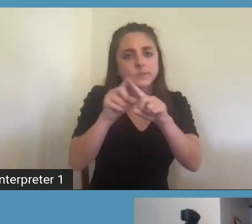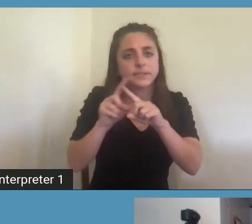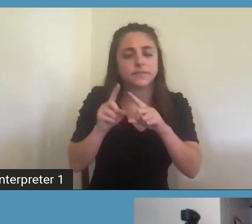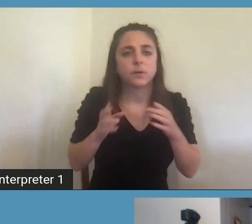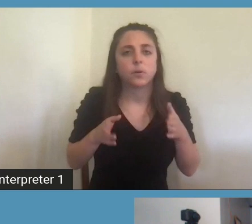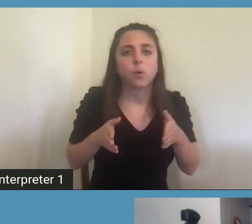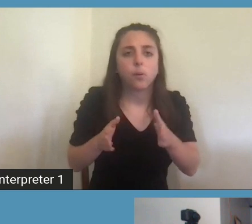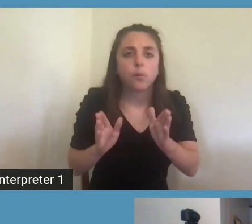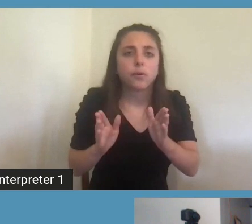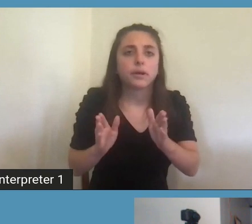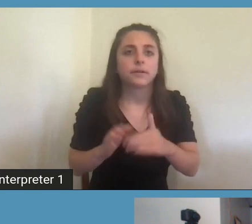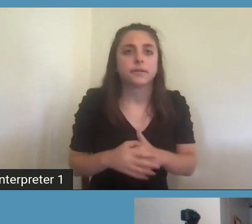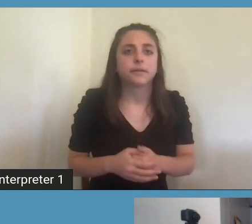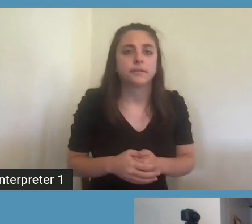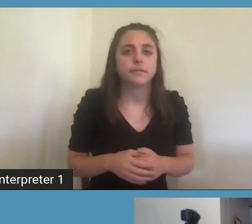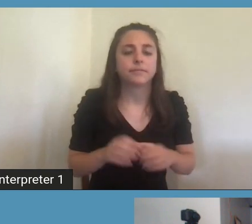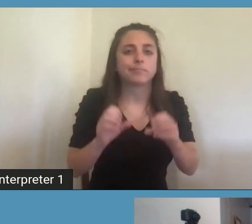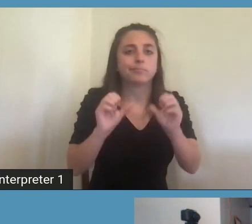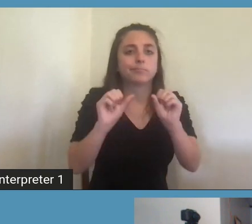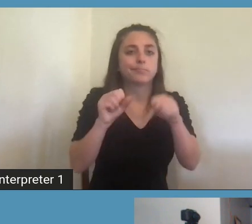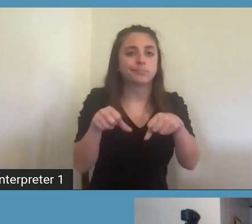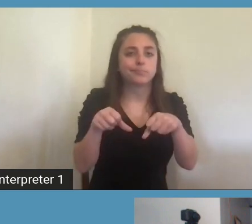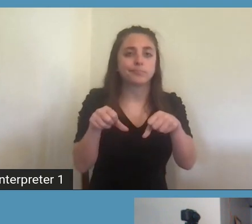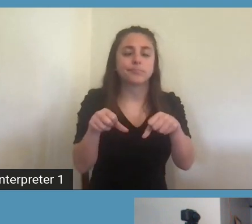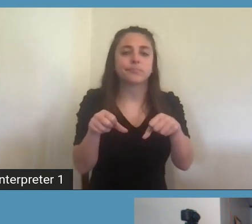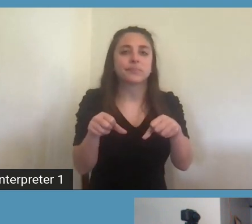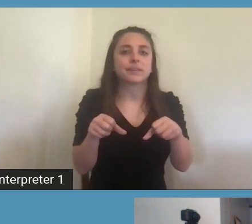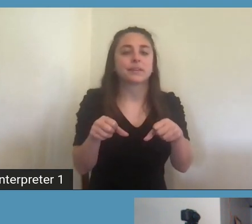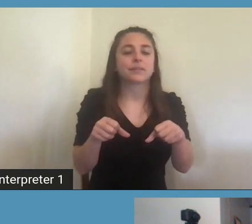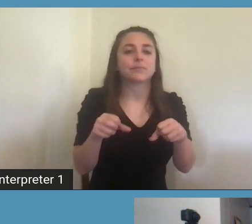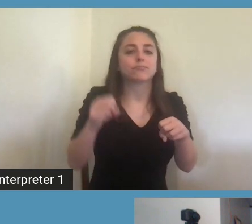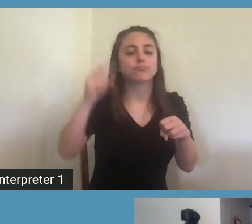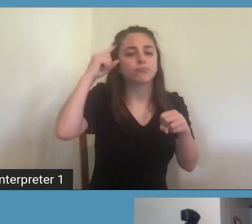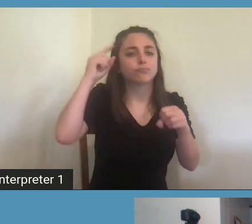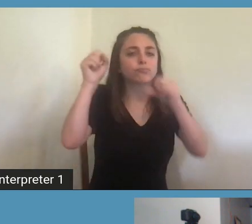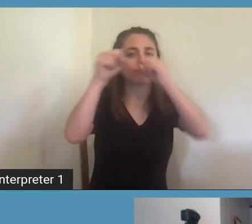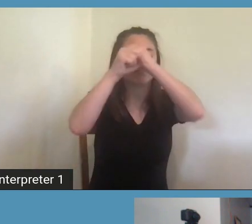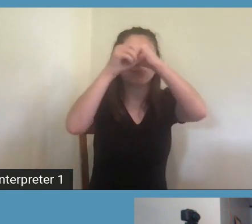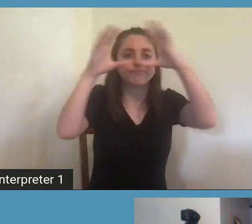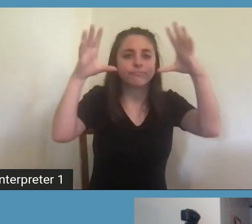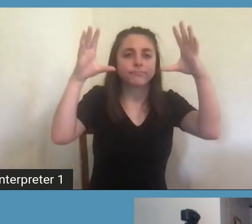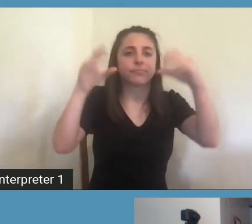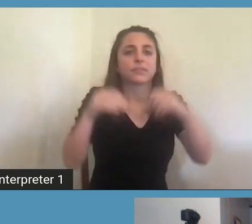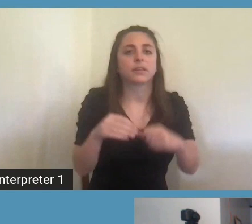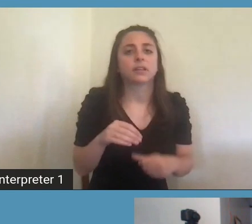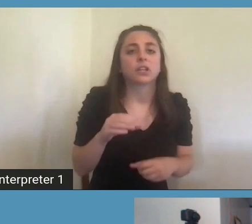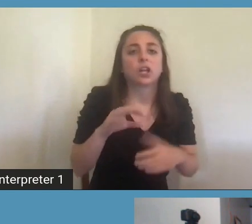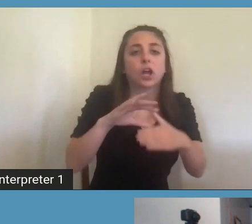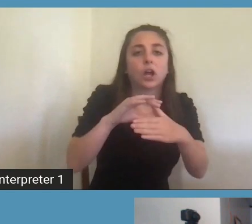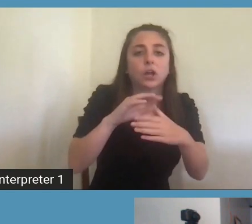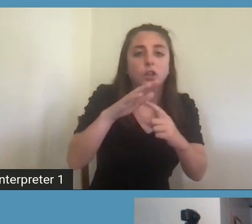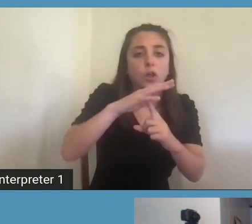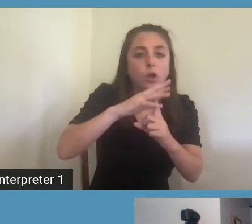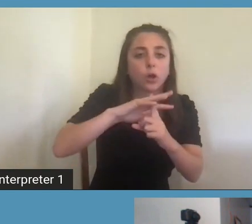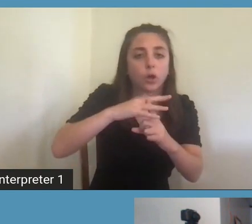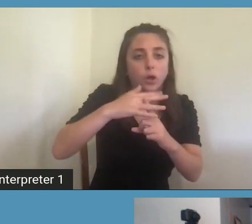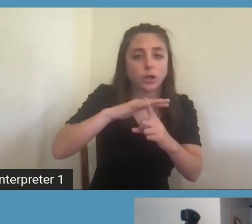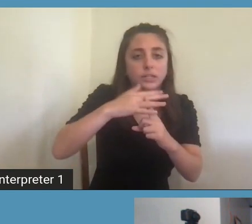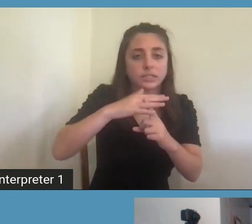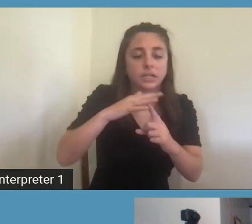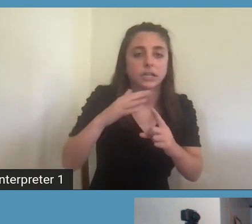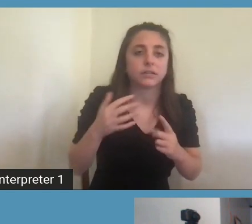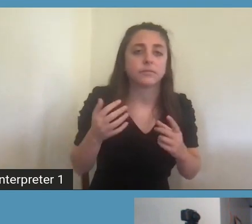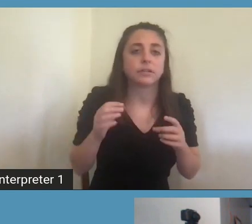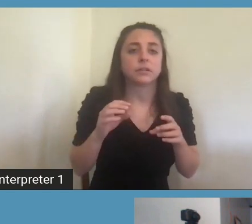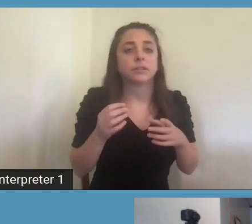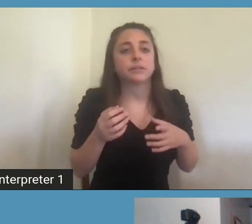you can portray what's being said in the content visually, and you can connect those